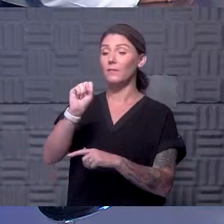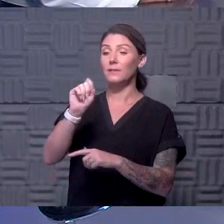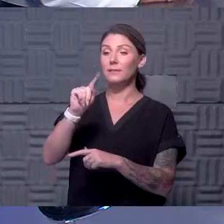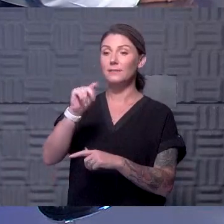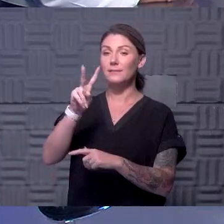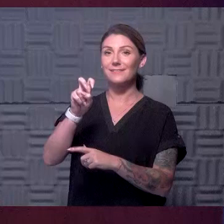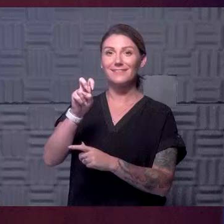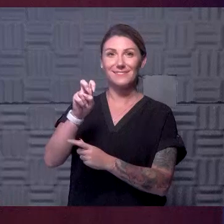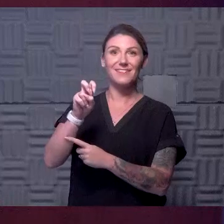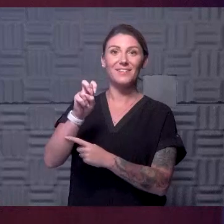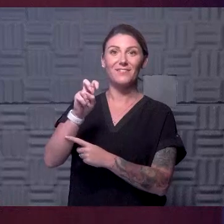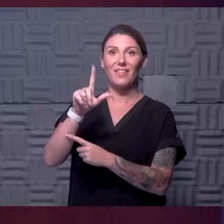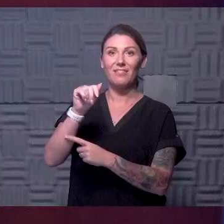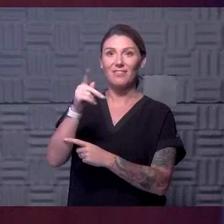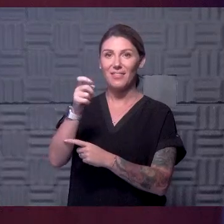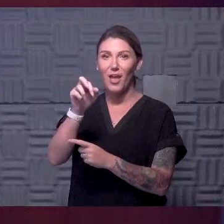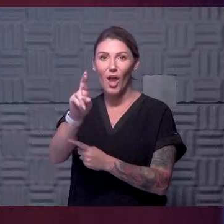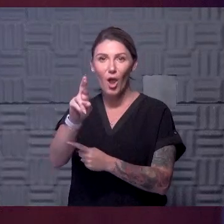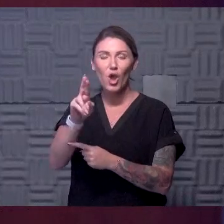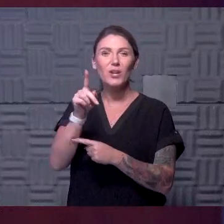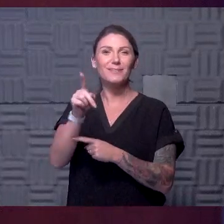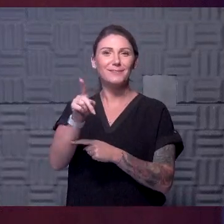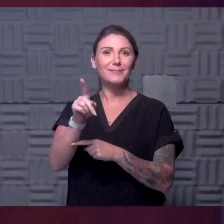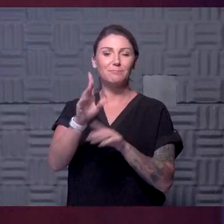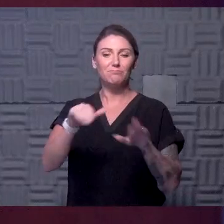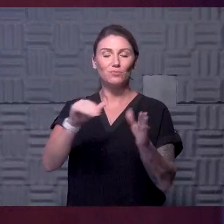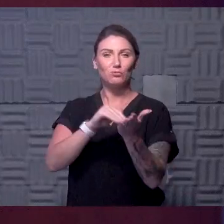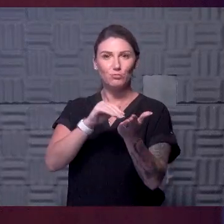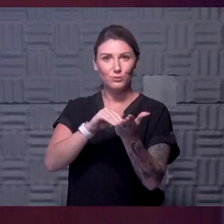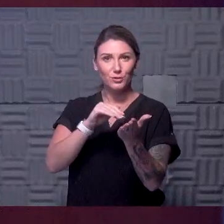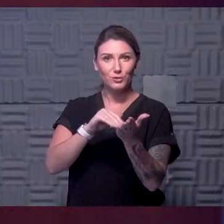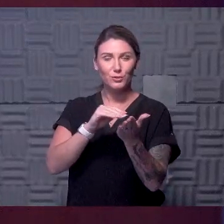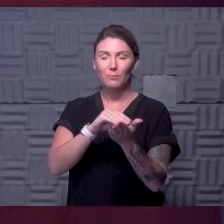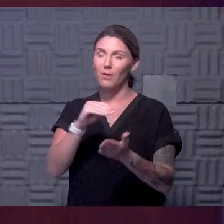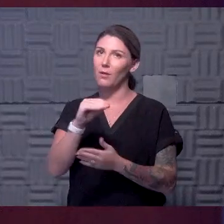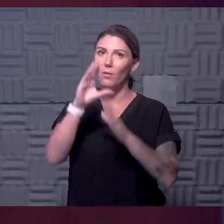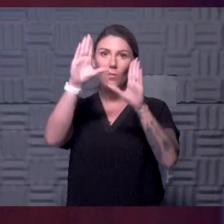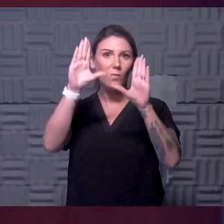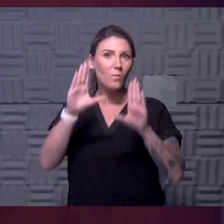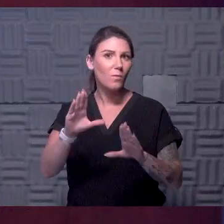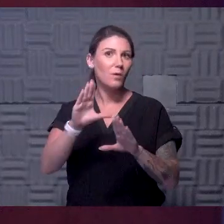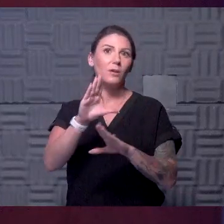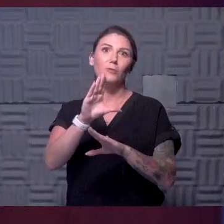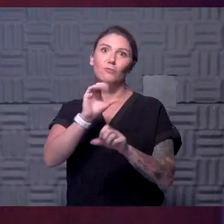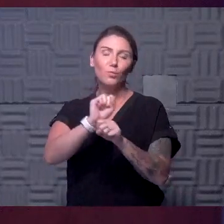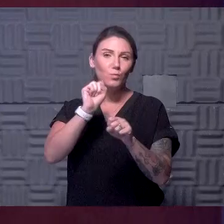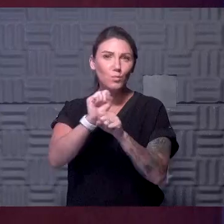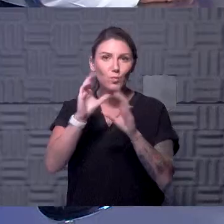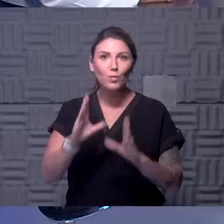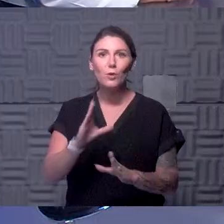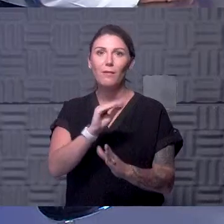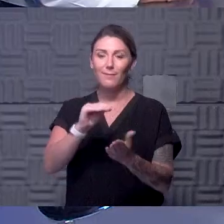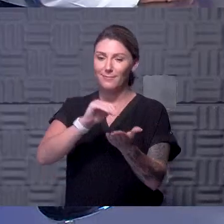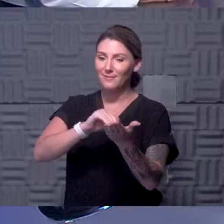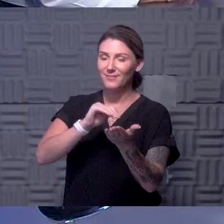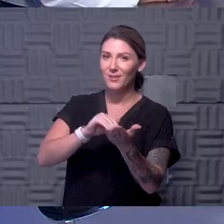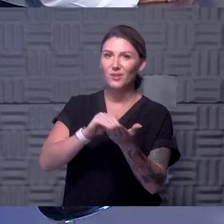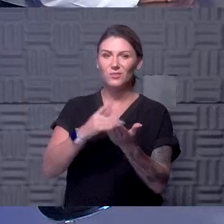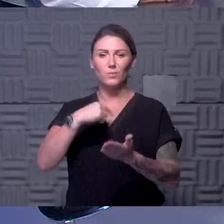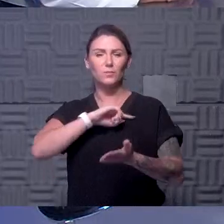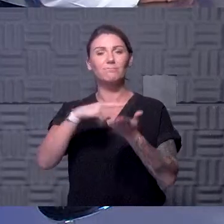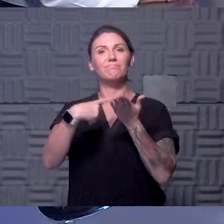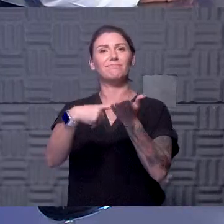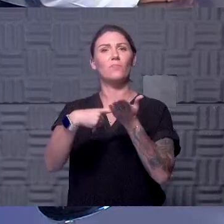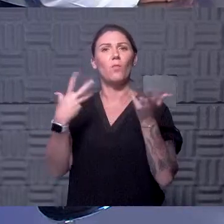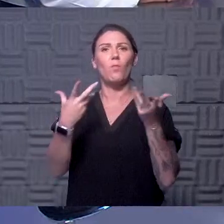KU. He's also the Vice Chair of Pediatrics, and he is a good friend, a great colleague, and an outstanding physician. And we're going to be talking a little bit today about what's